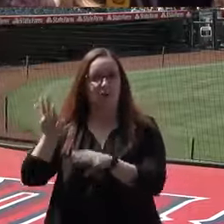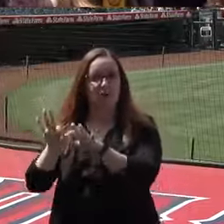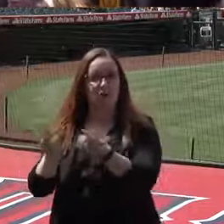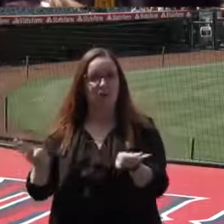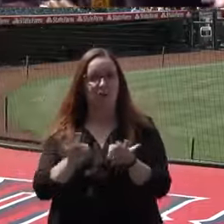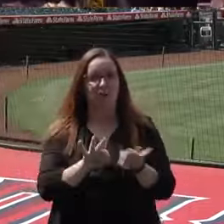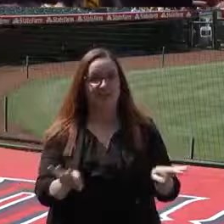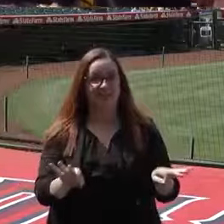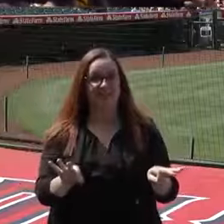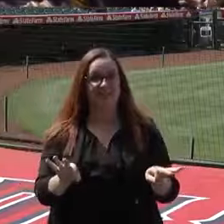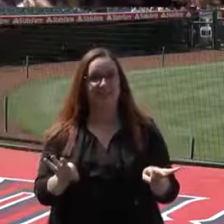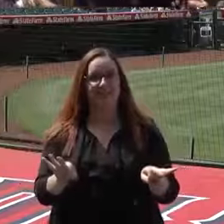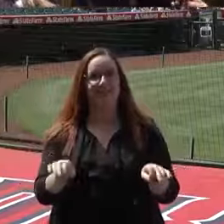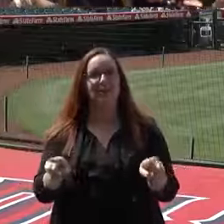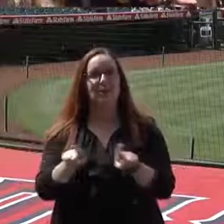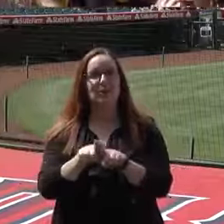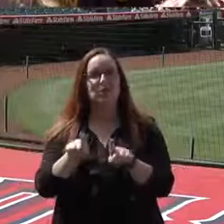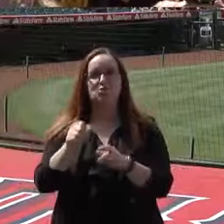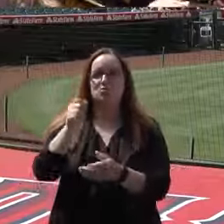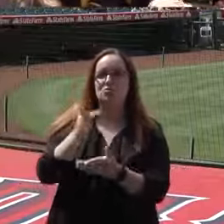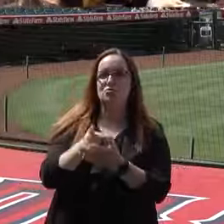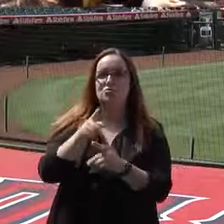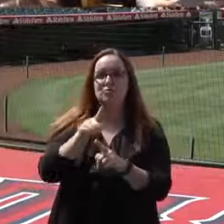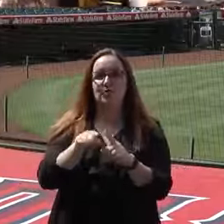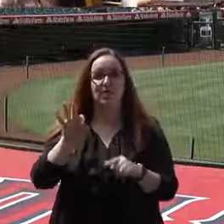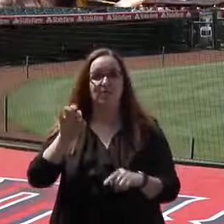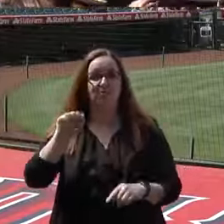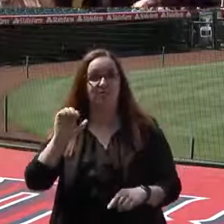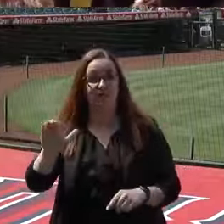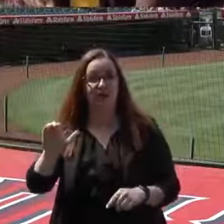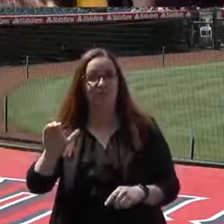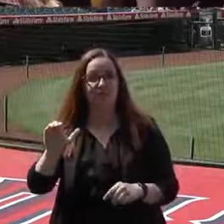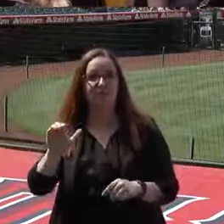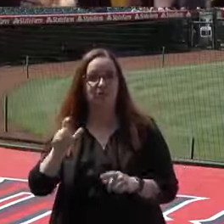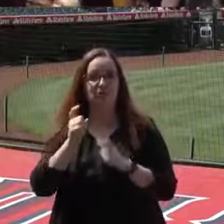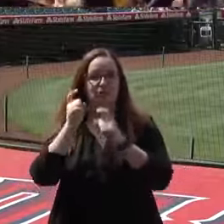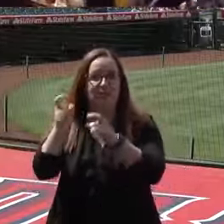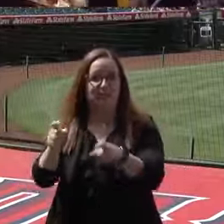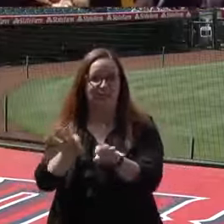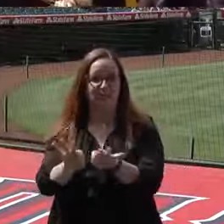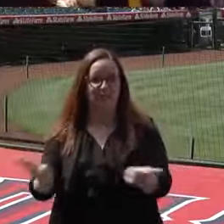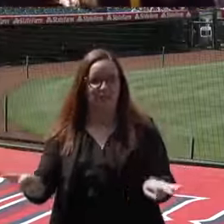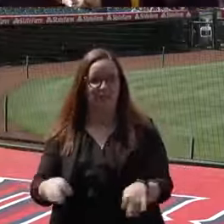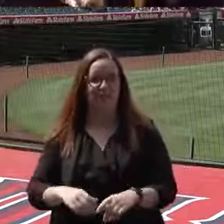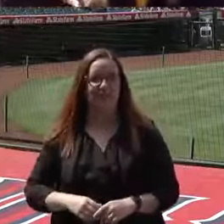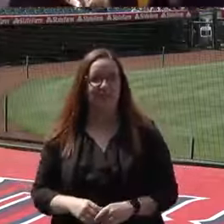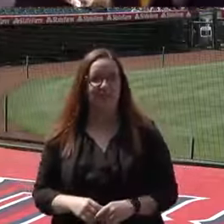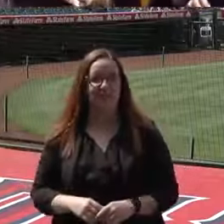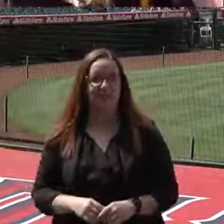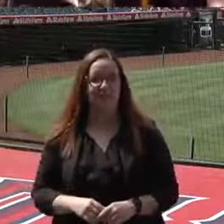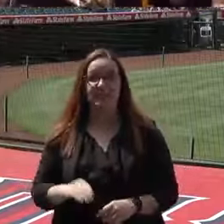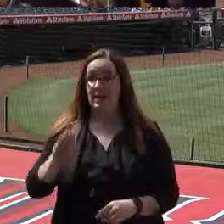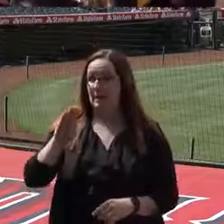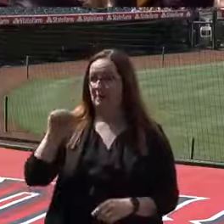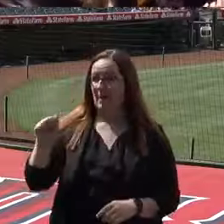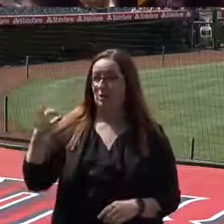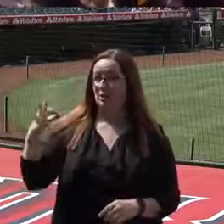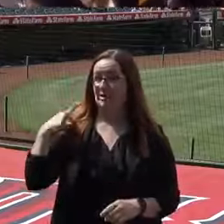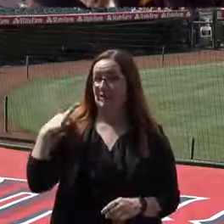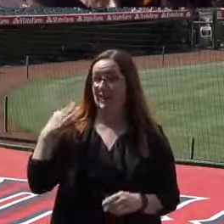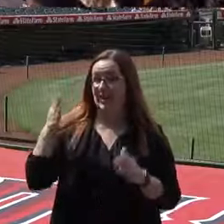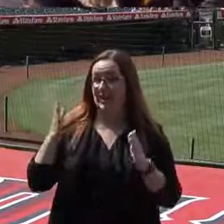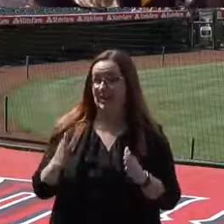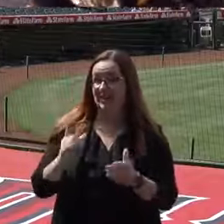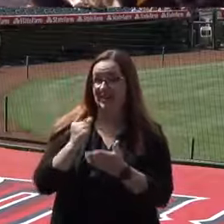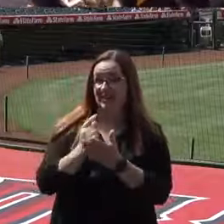degrees and have been approved by the faculty to receive their degree. Bachelor's candidates, you have